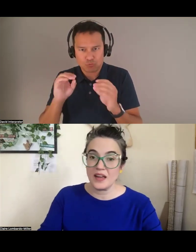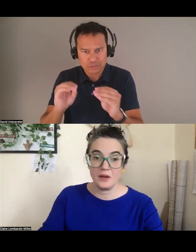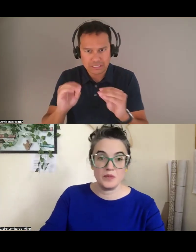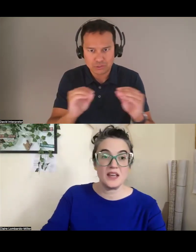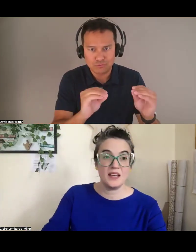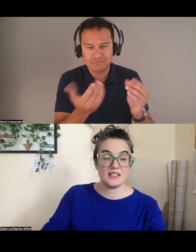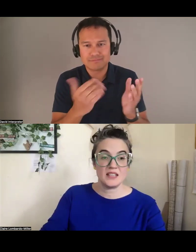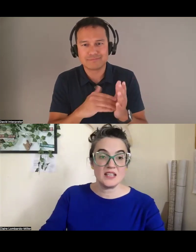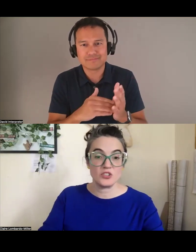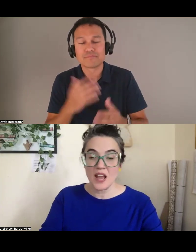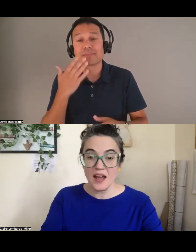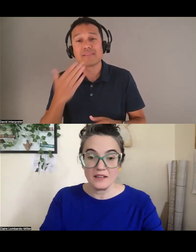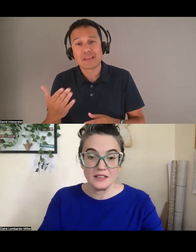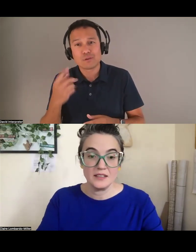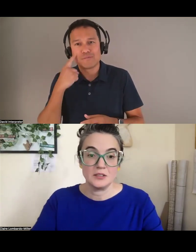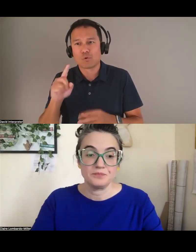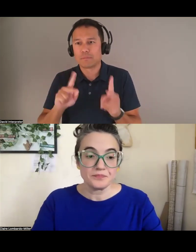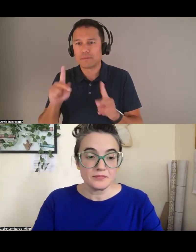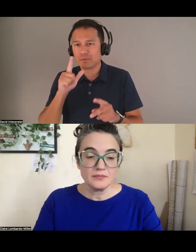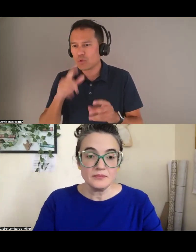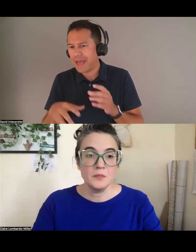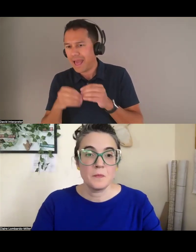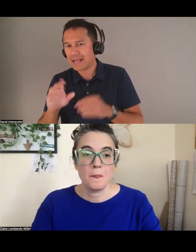put the BADE in the chat.